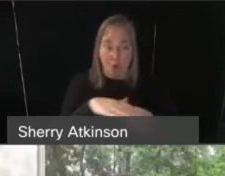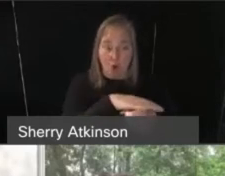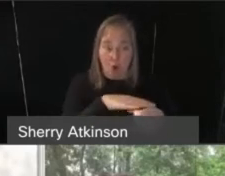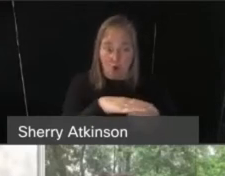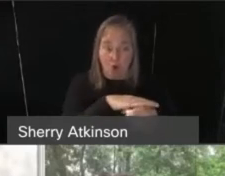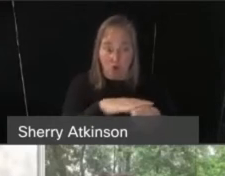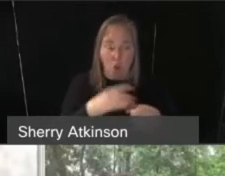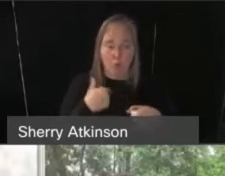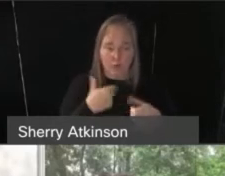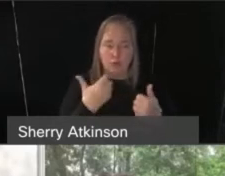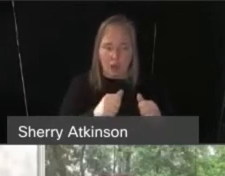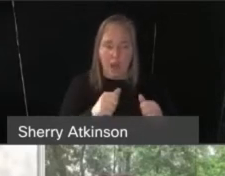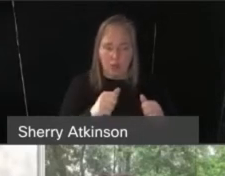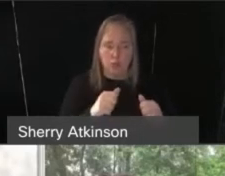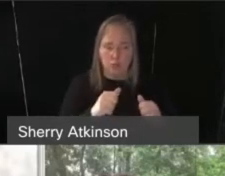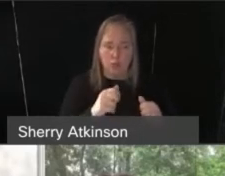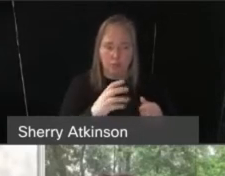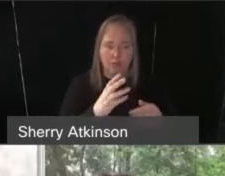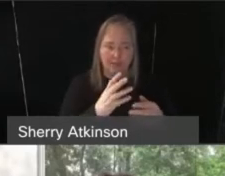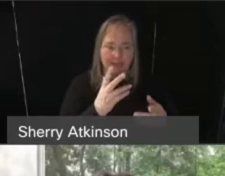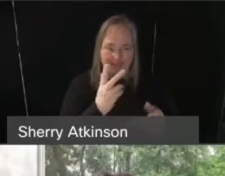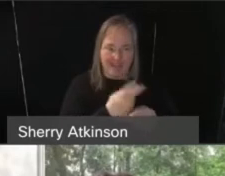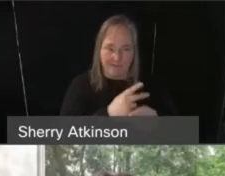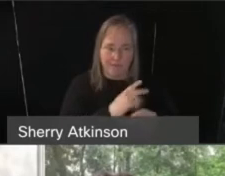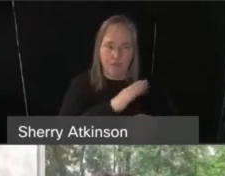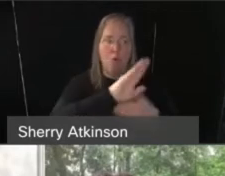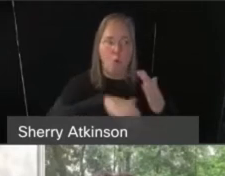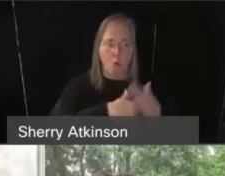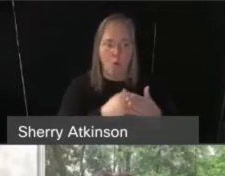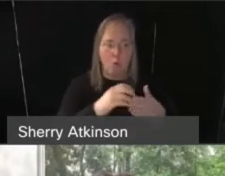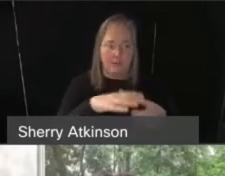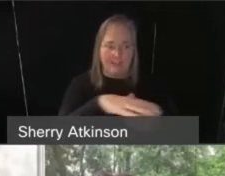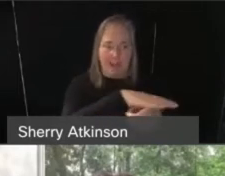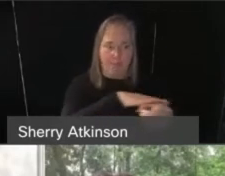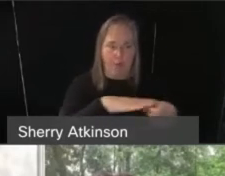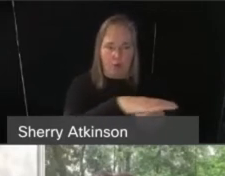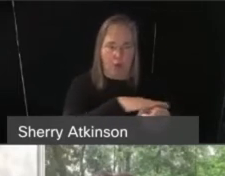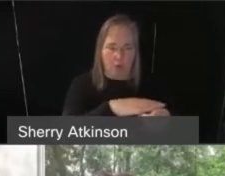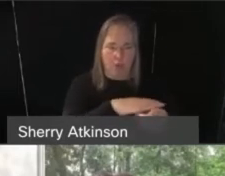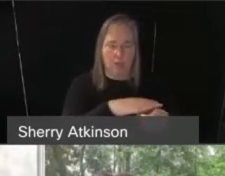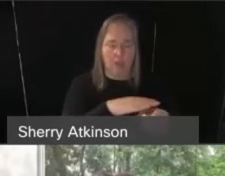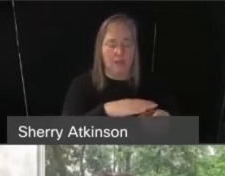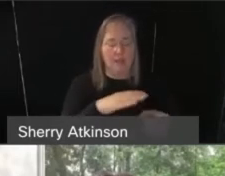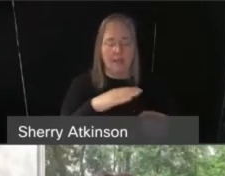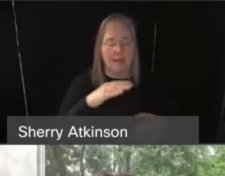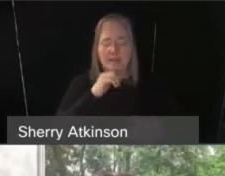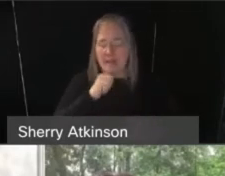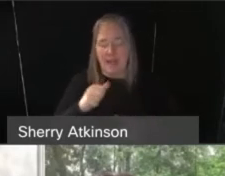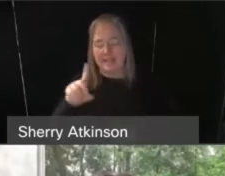by neighborhood rather than go from by the date that it was reported.